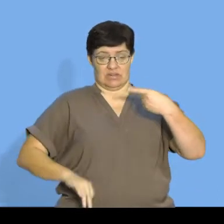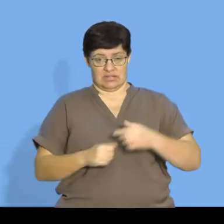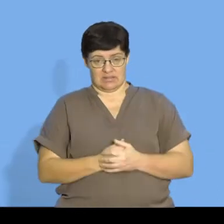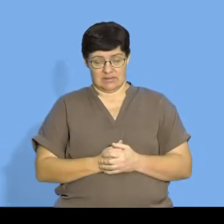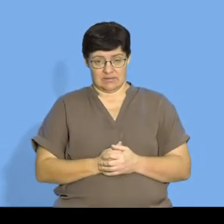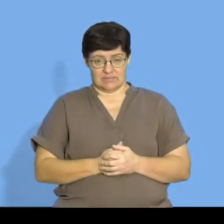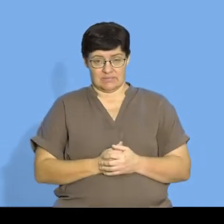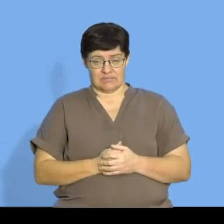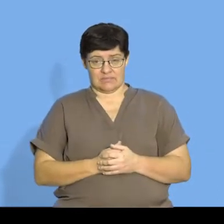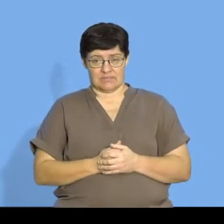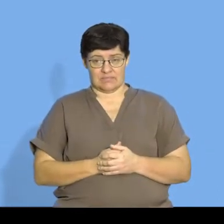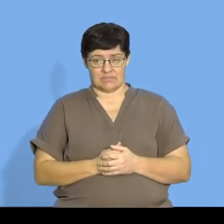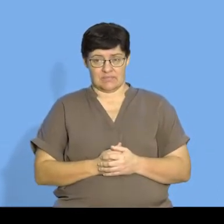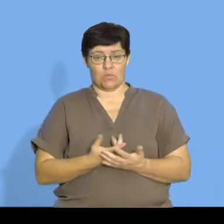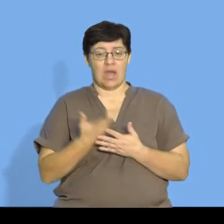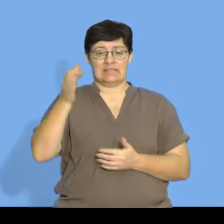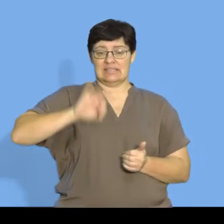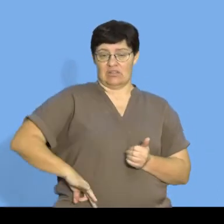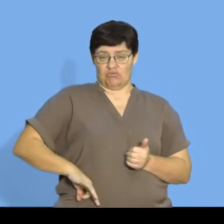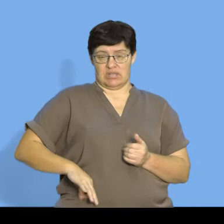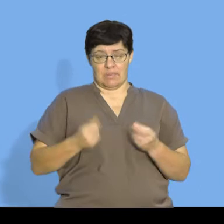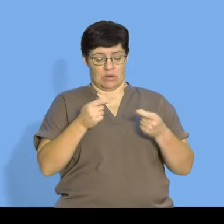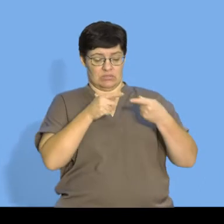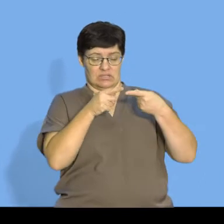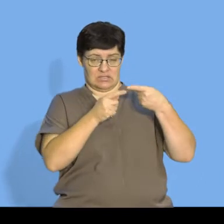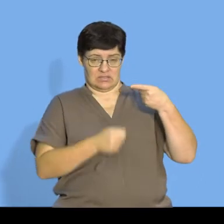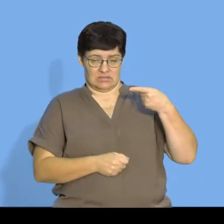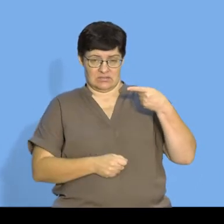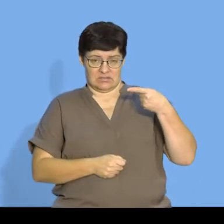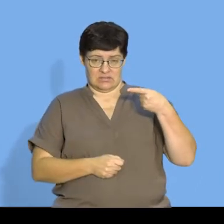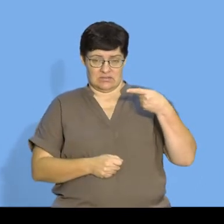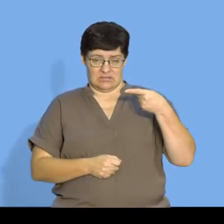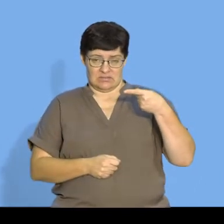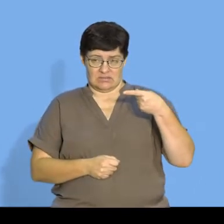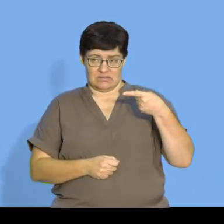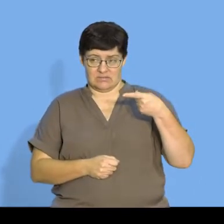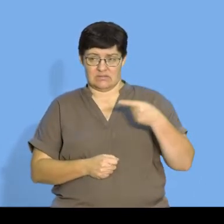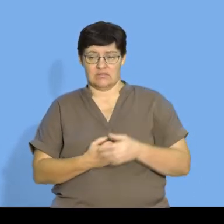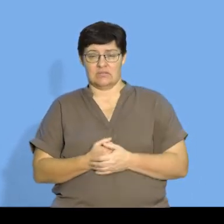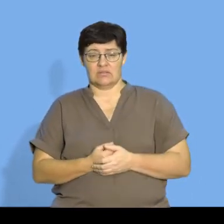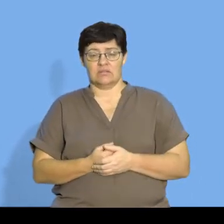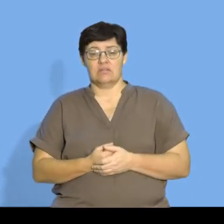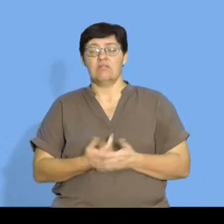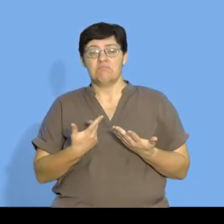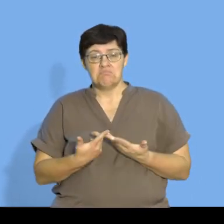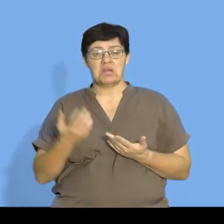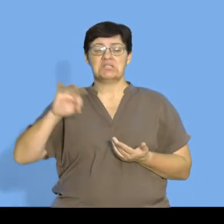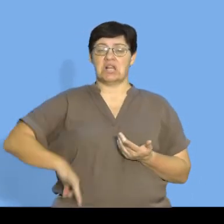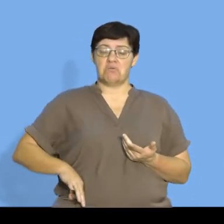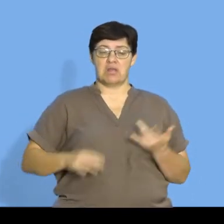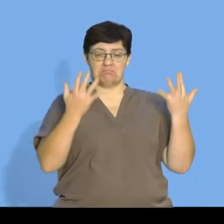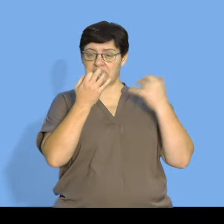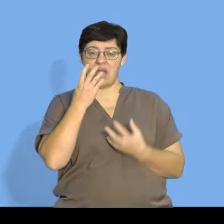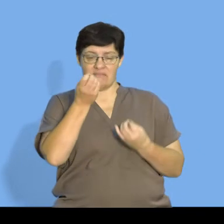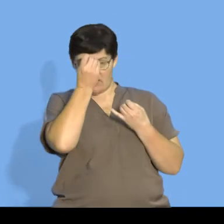So that's the figure that we're calculating, the salaries figure. Okay, what information do we have regarding